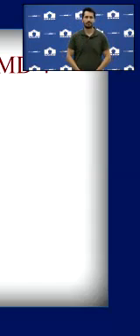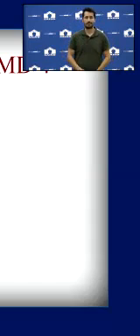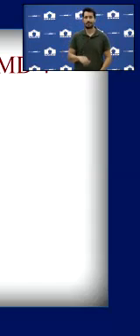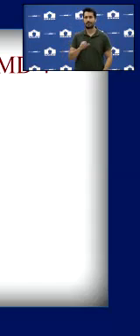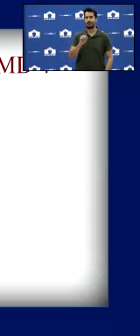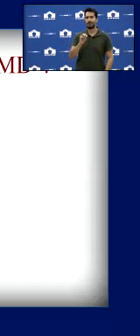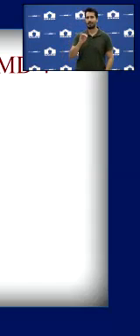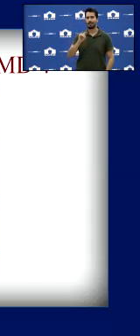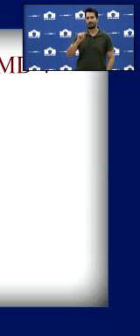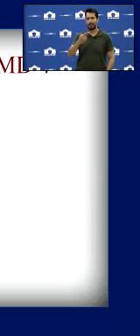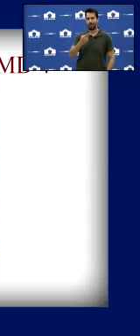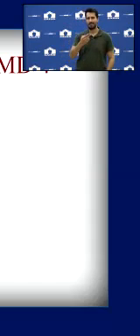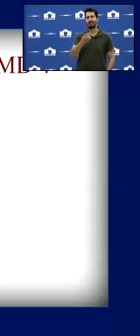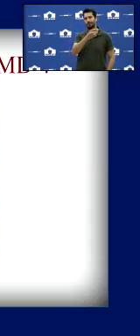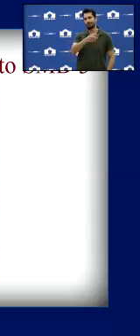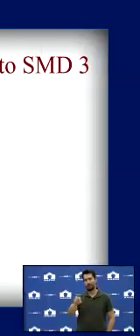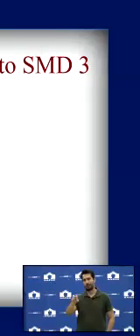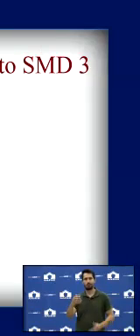Smith Elementary moving over.